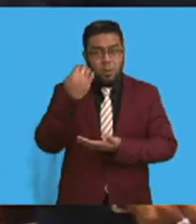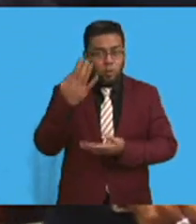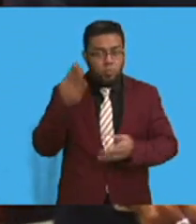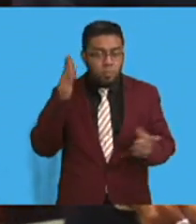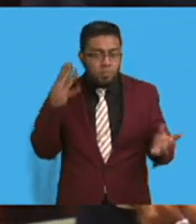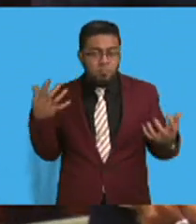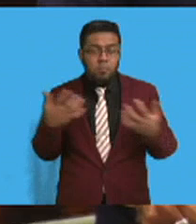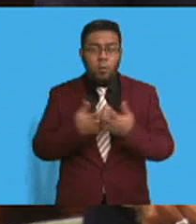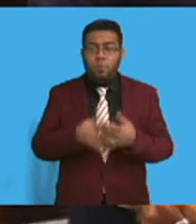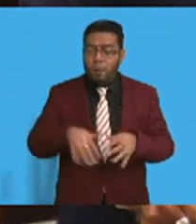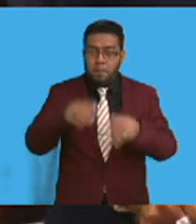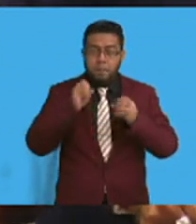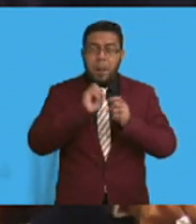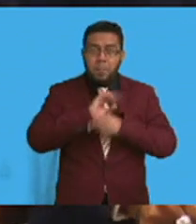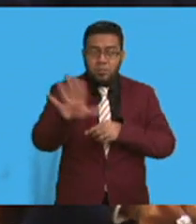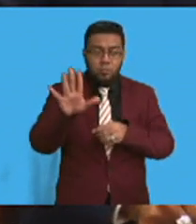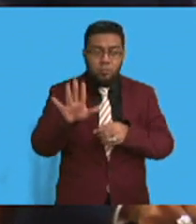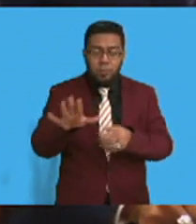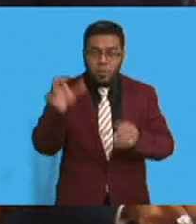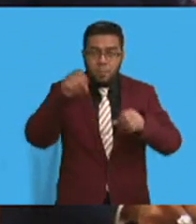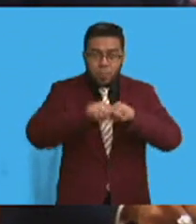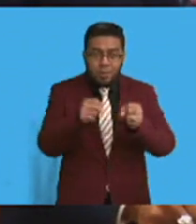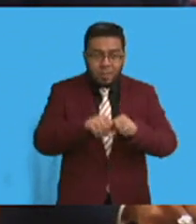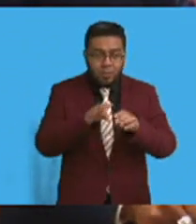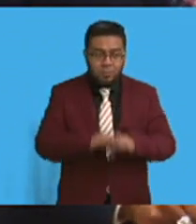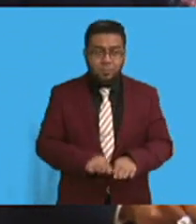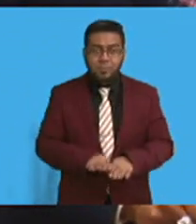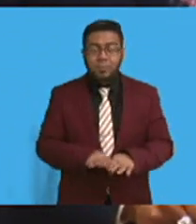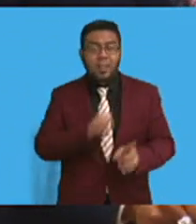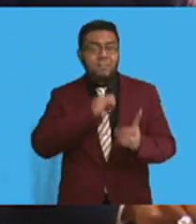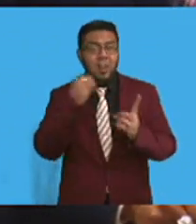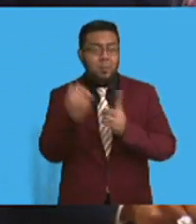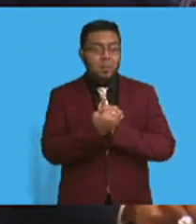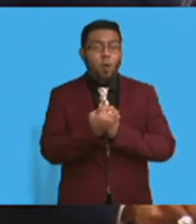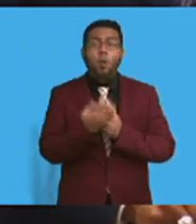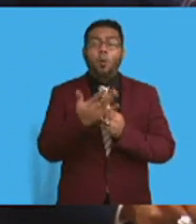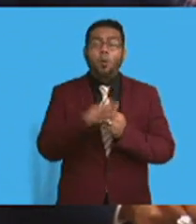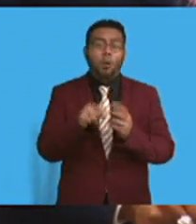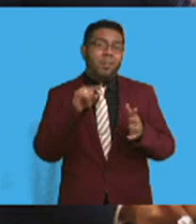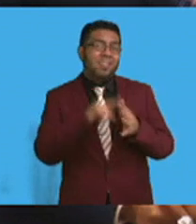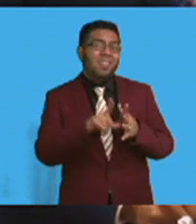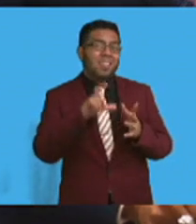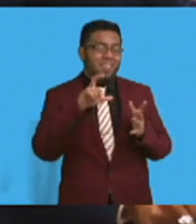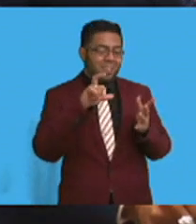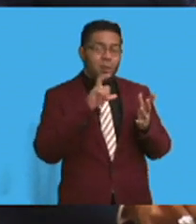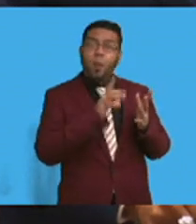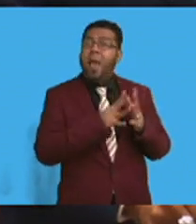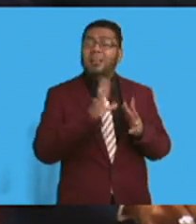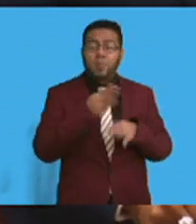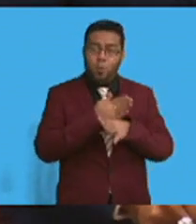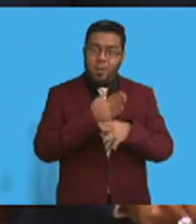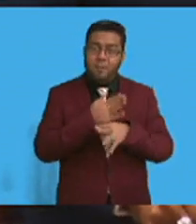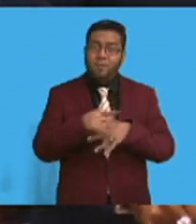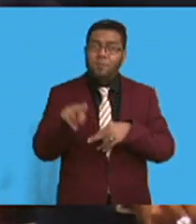Speaker, we published a breakdown of how your Environment and Climate Adaptation Levy, or ECAL, has been working for Fiji. It is essentially